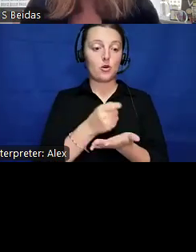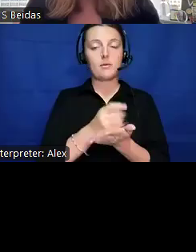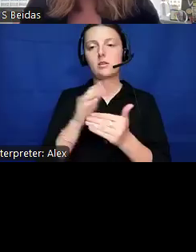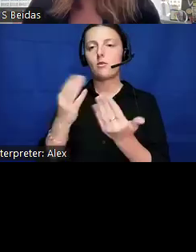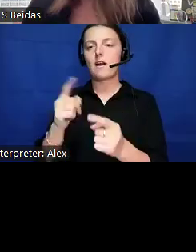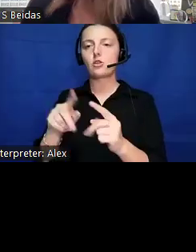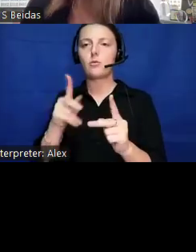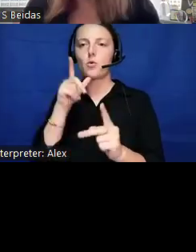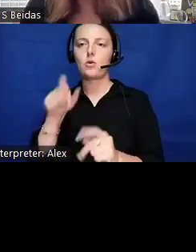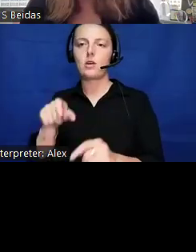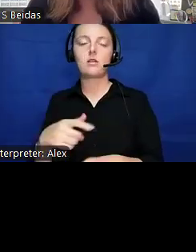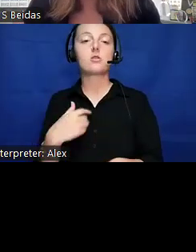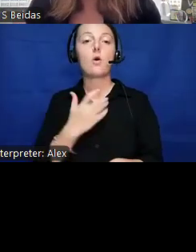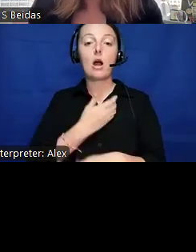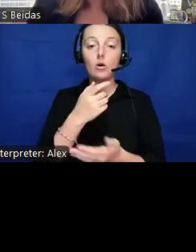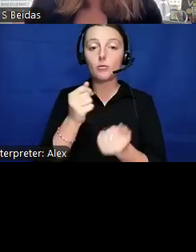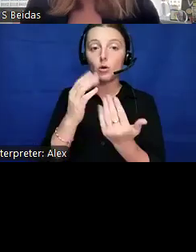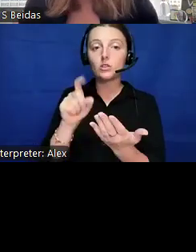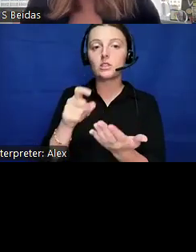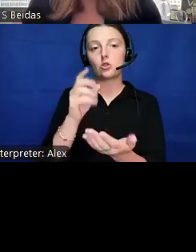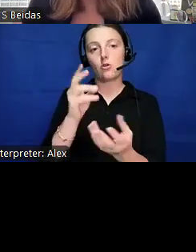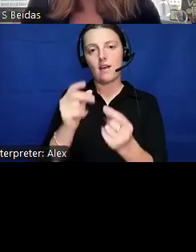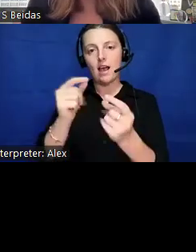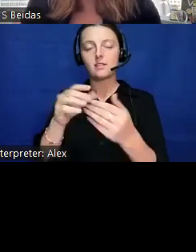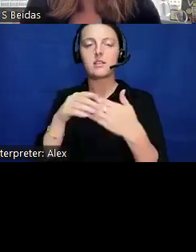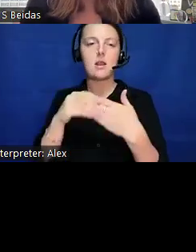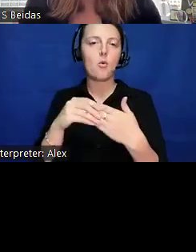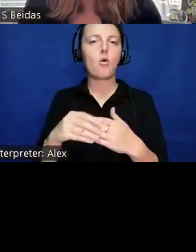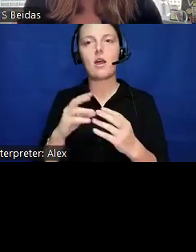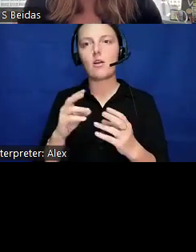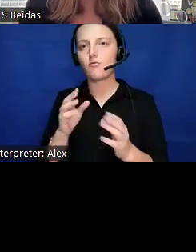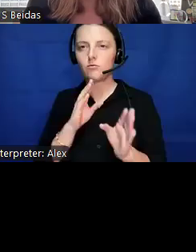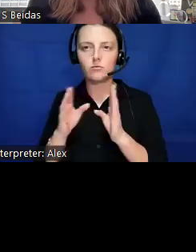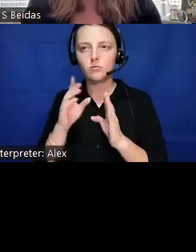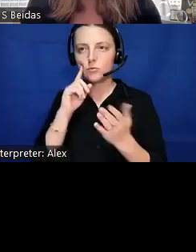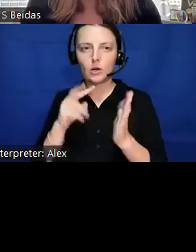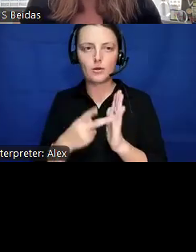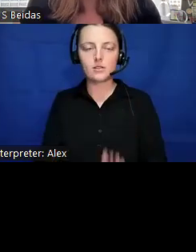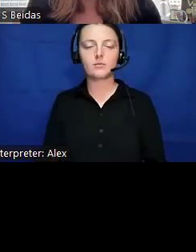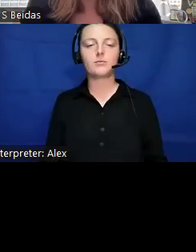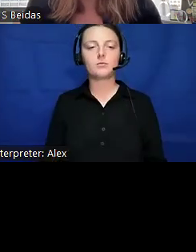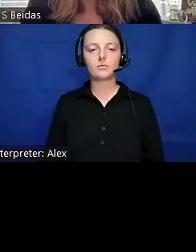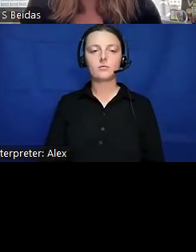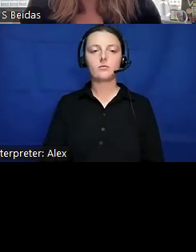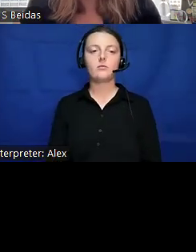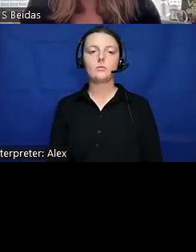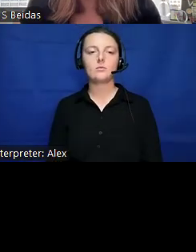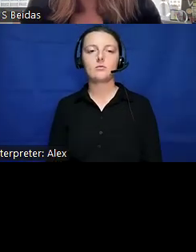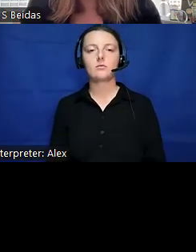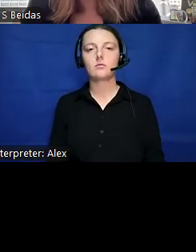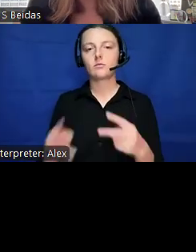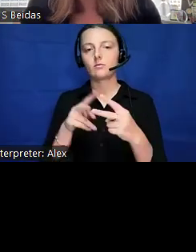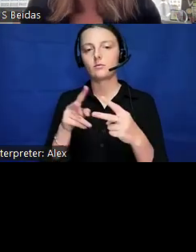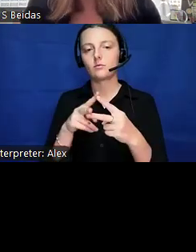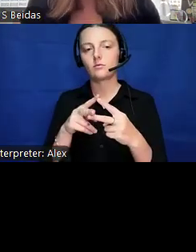our approaches are fast, nimble, and rigorous. I argue with my colleagues pictured here, Dr. Lisa